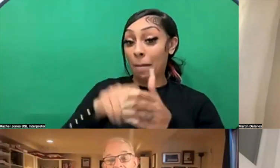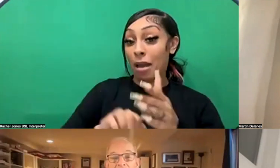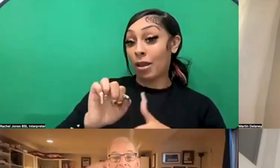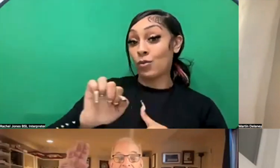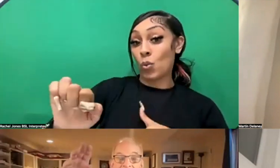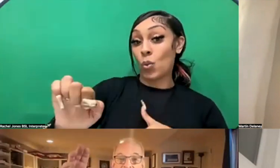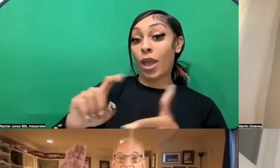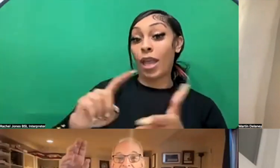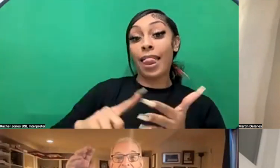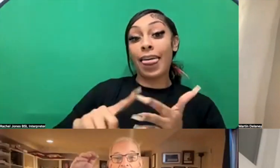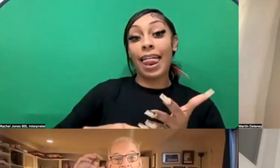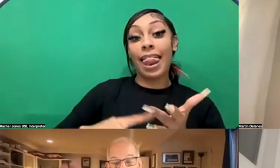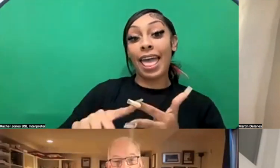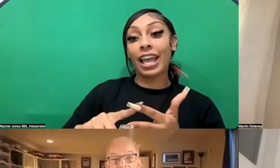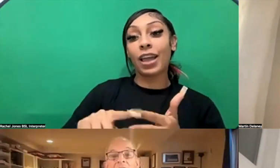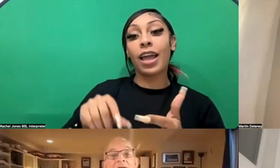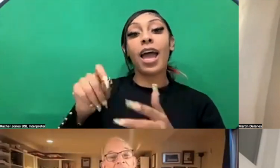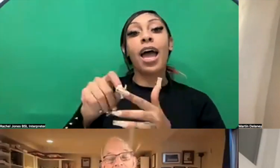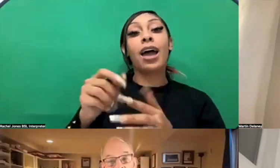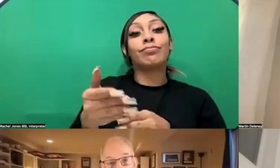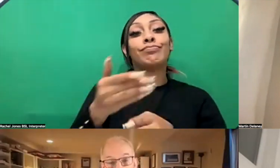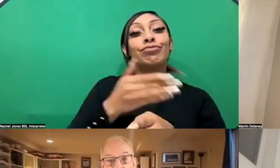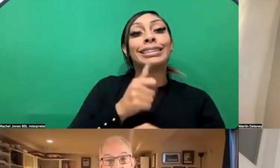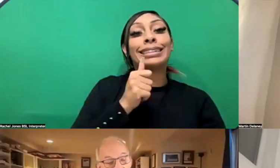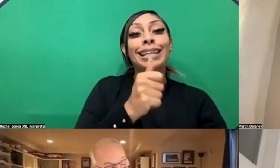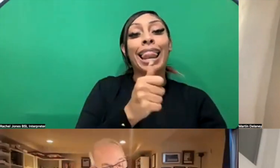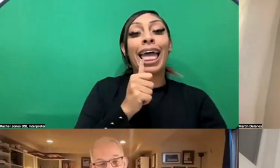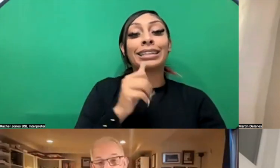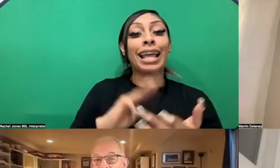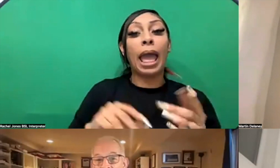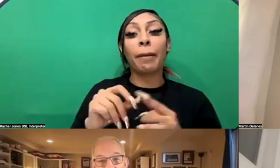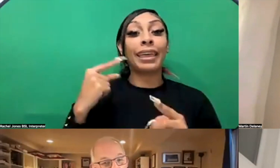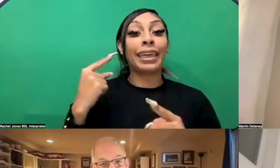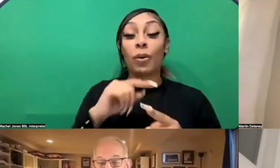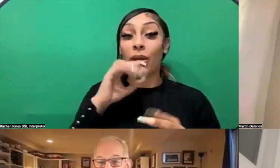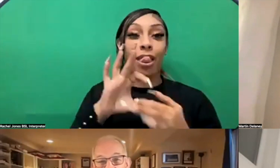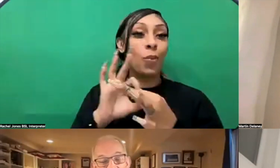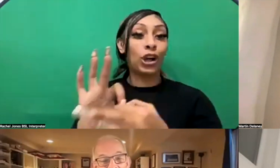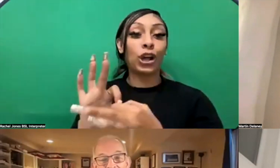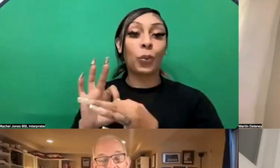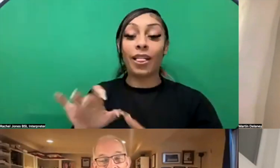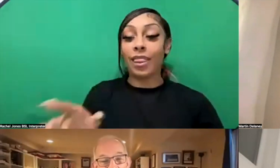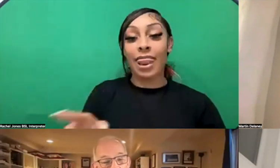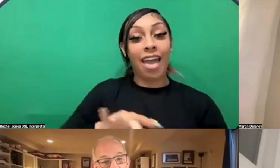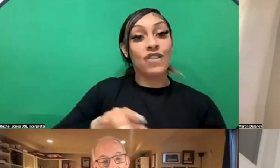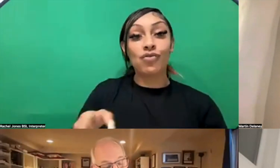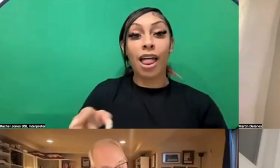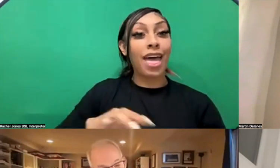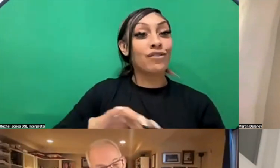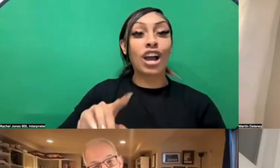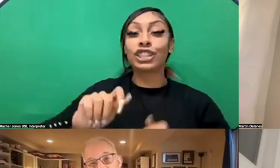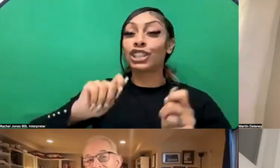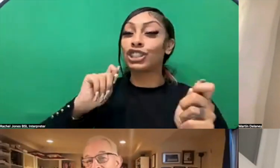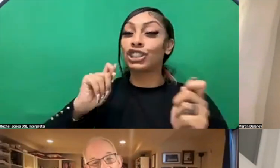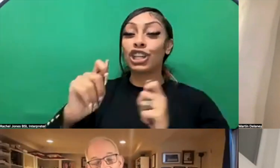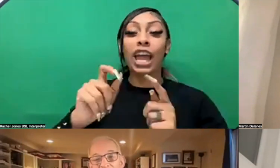they just select the preset for MPE, and then it just works. And that way, when they slide their finger left or right, it changes pitch. And they